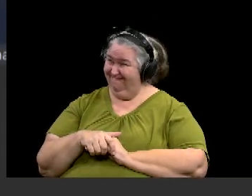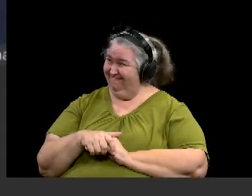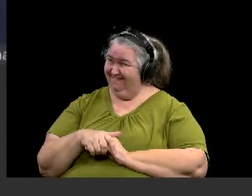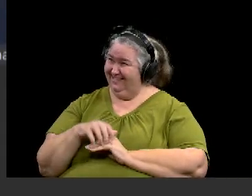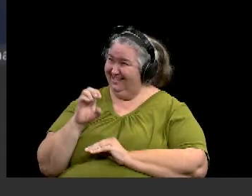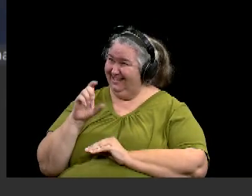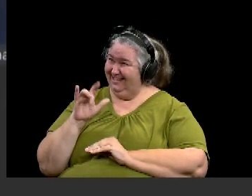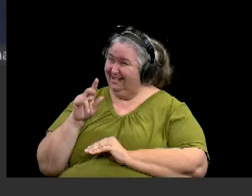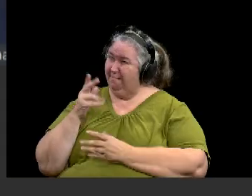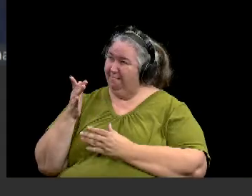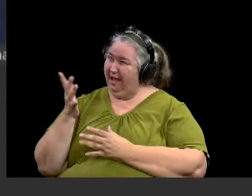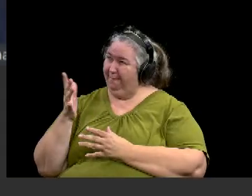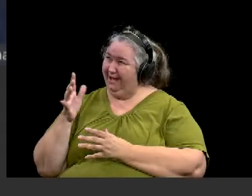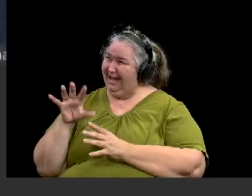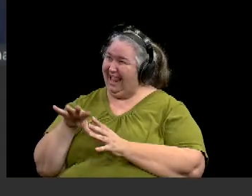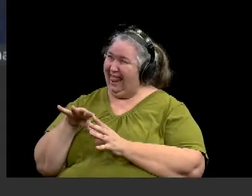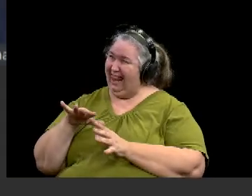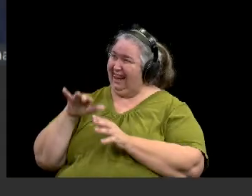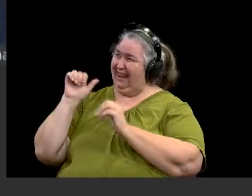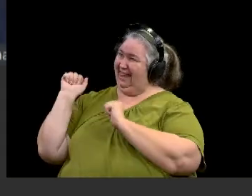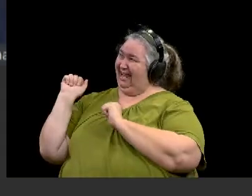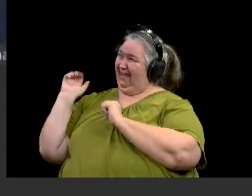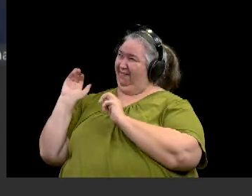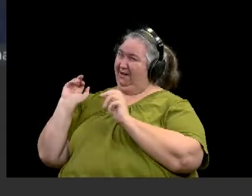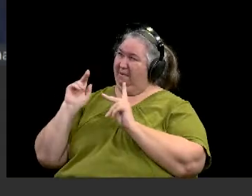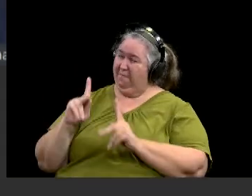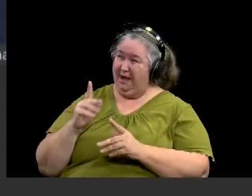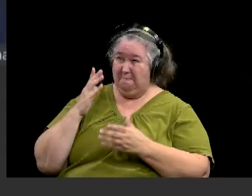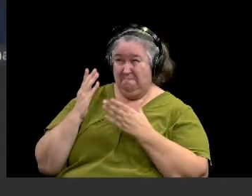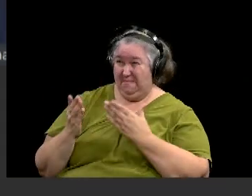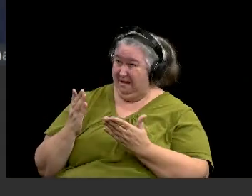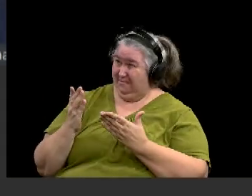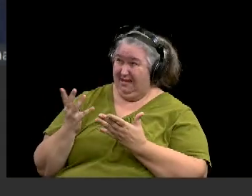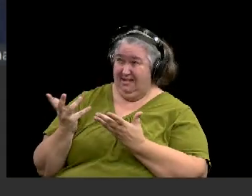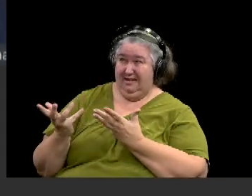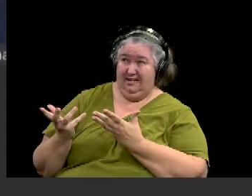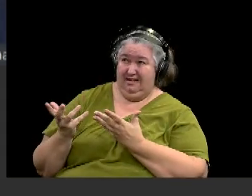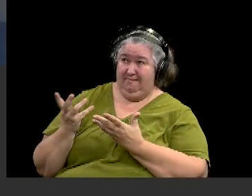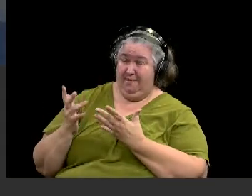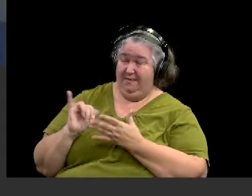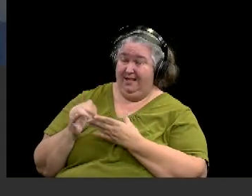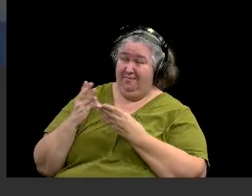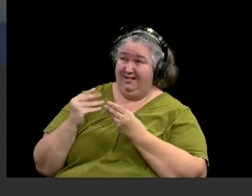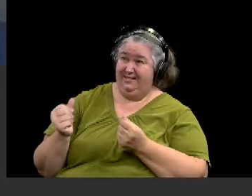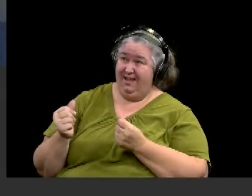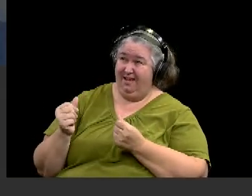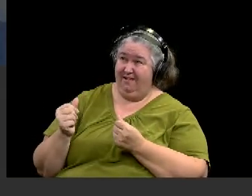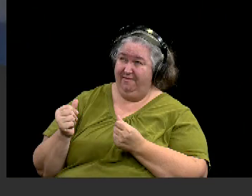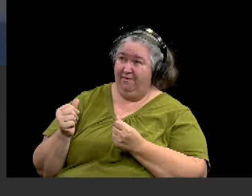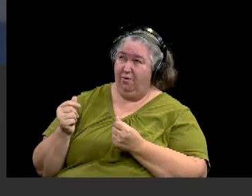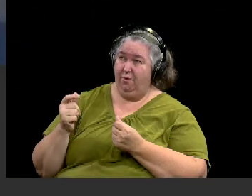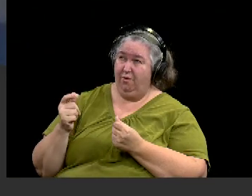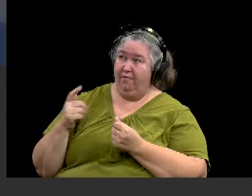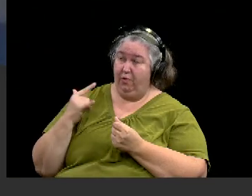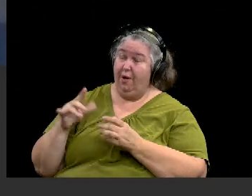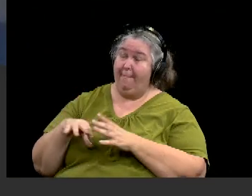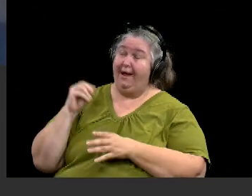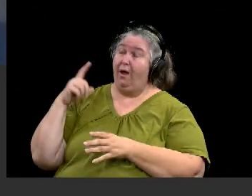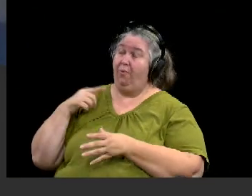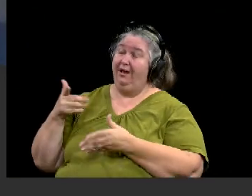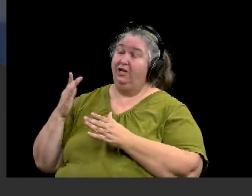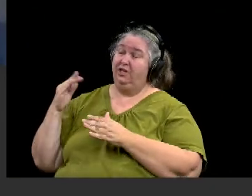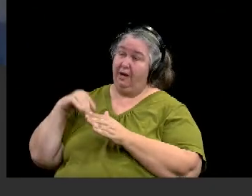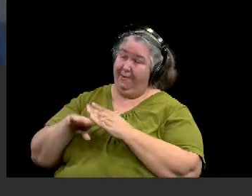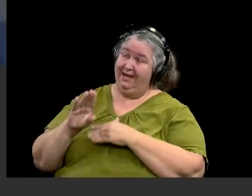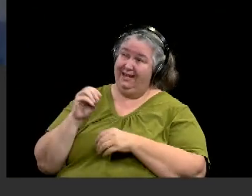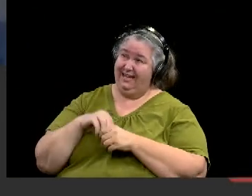That might be the only way to solve. If you wanted to back out, we'll let you back in again, and we'll try that. So let's go ahead and stay on the line, of course, Rihanna, for the